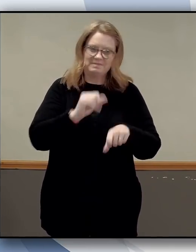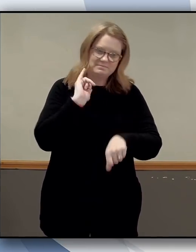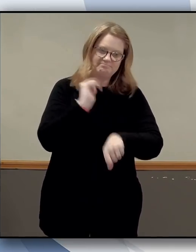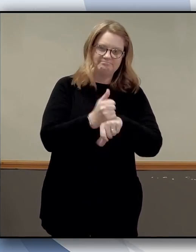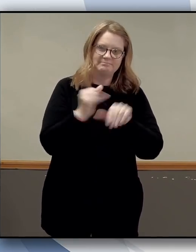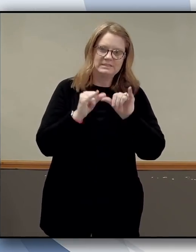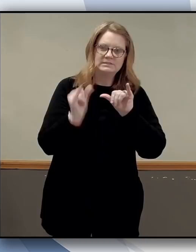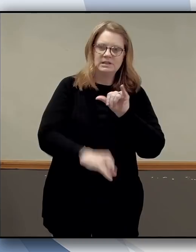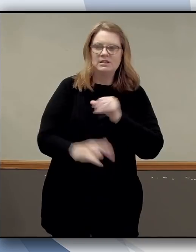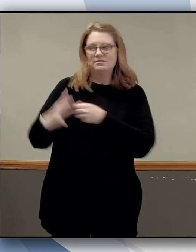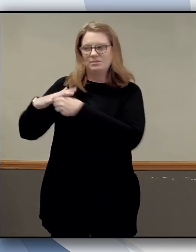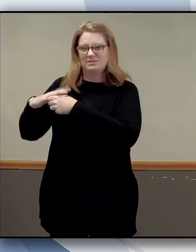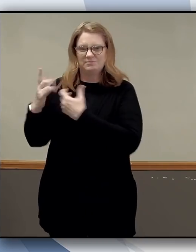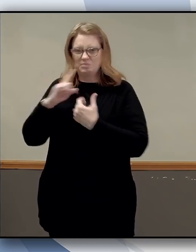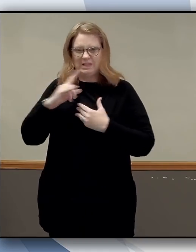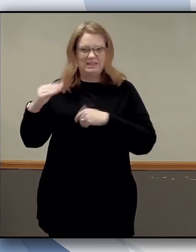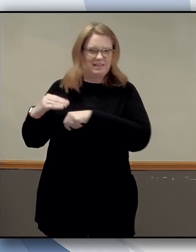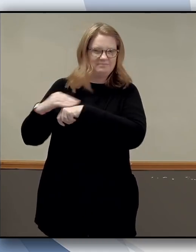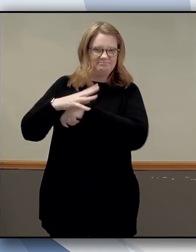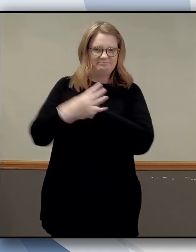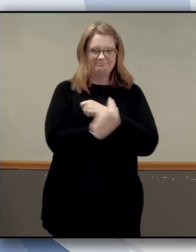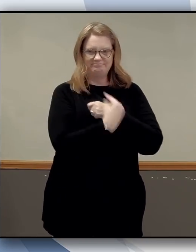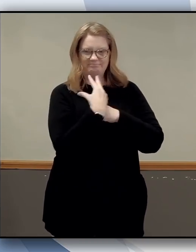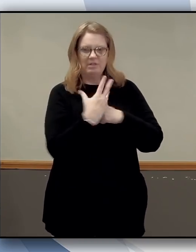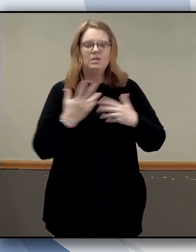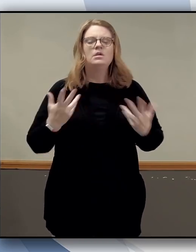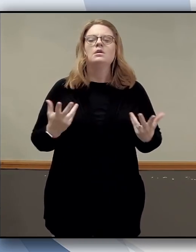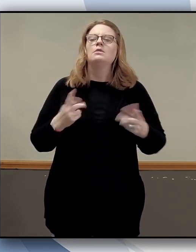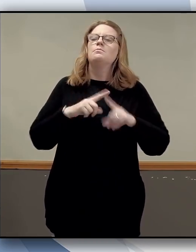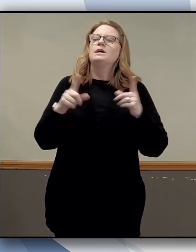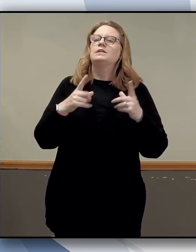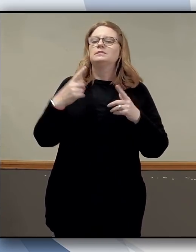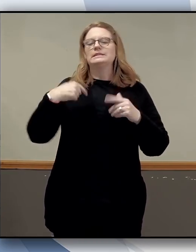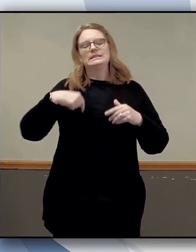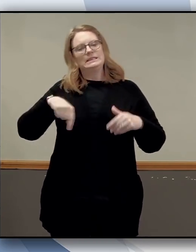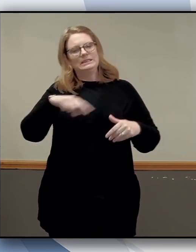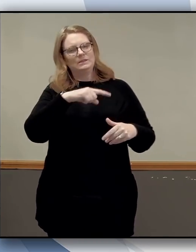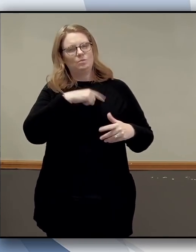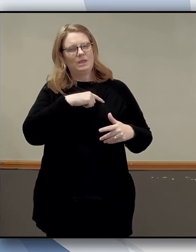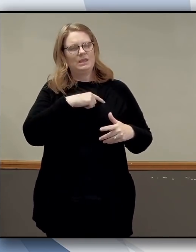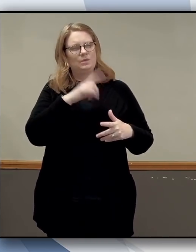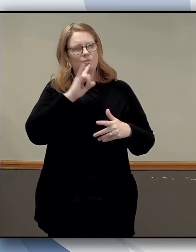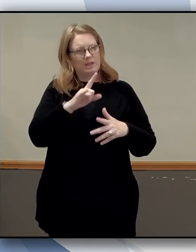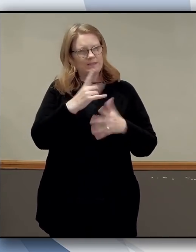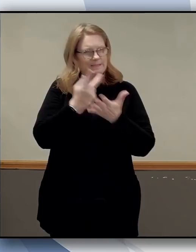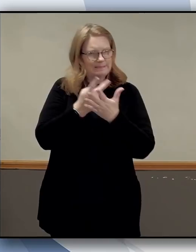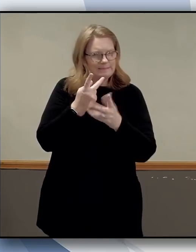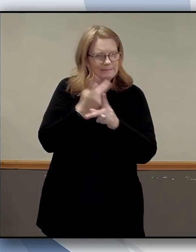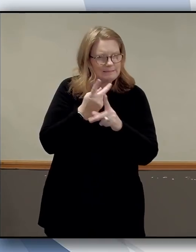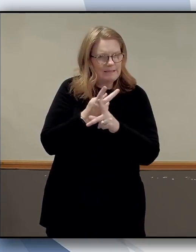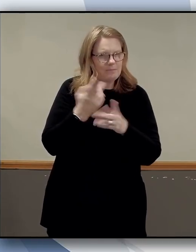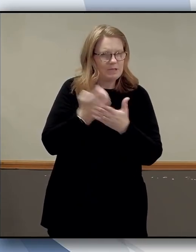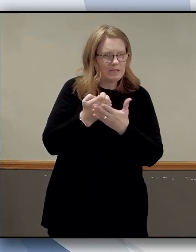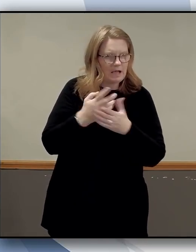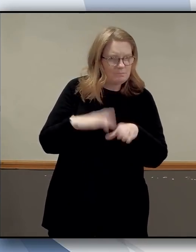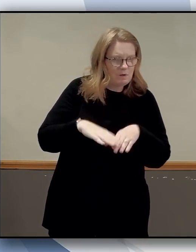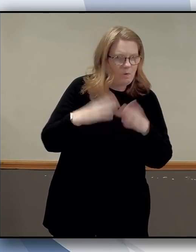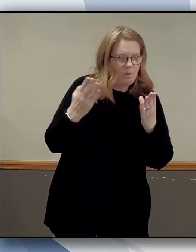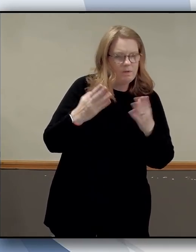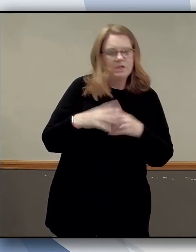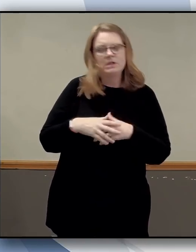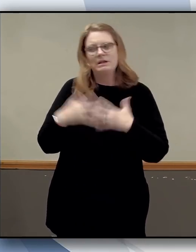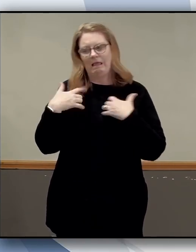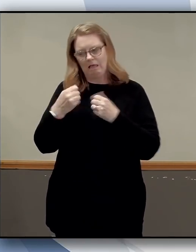both coasts, but in North Dakota, we navigated a course that worked for North Dakota. We kept our economy open, we kept our health care open for elective